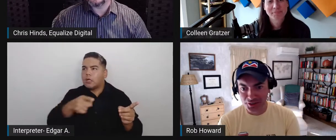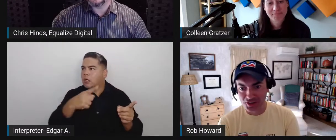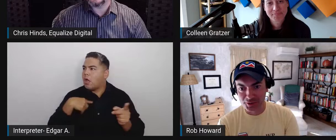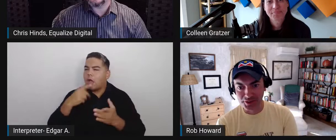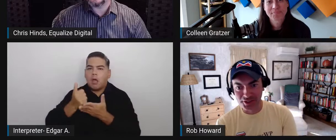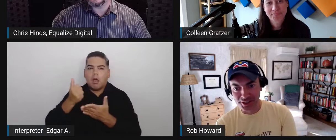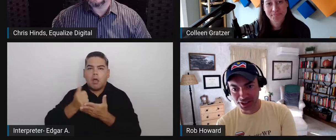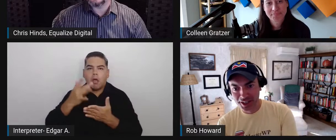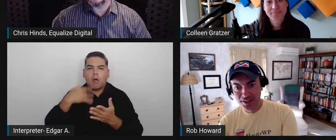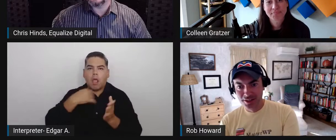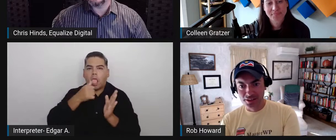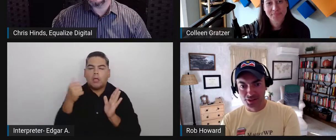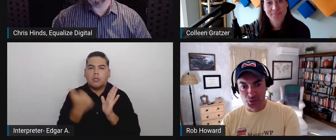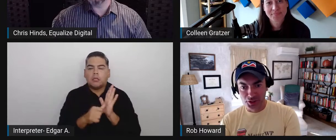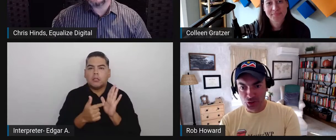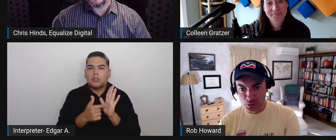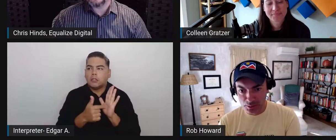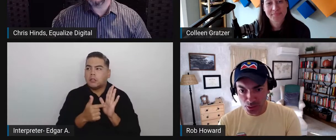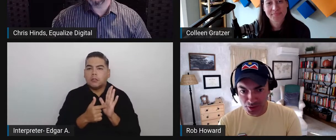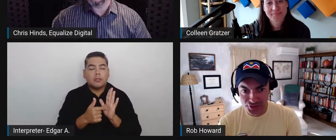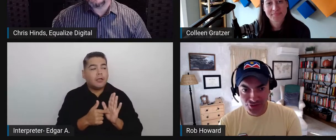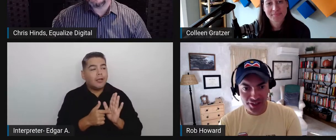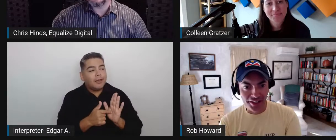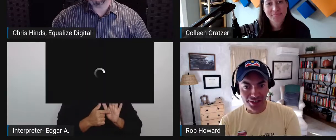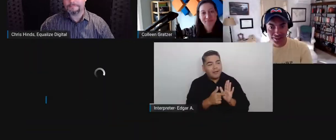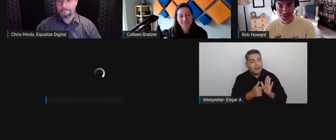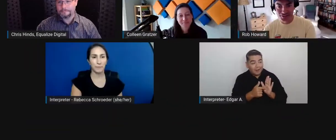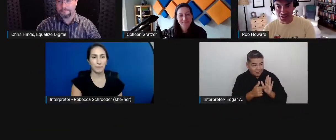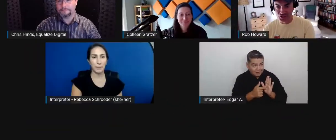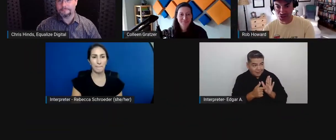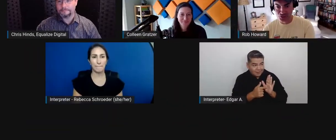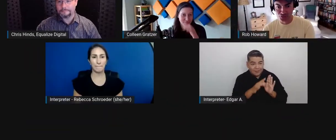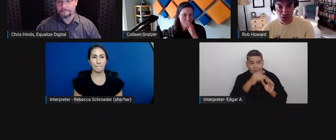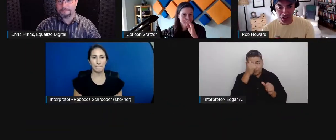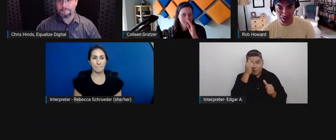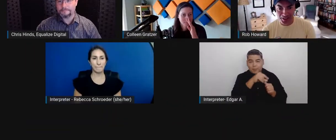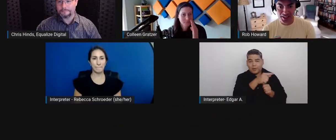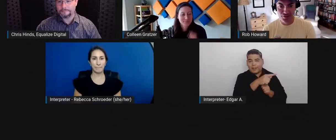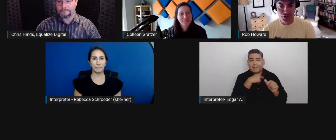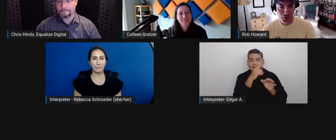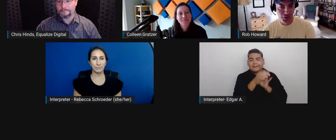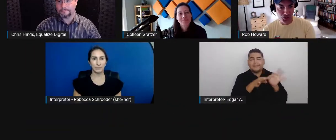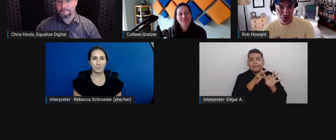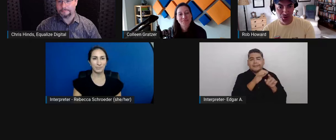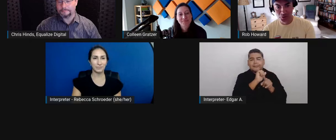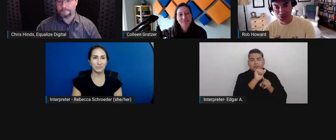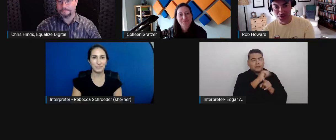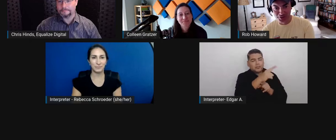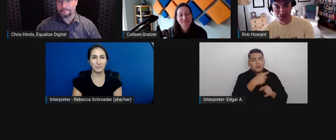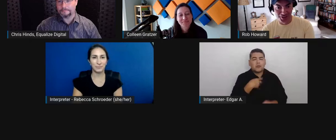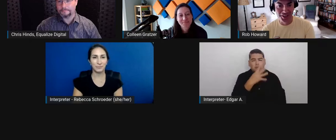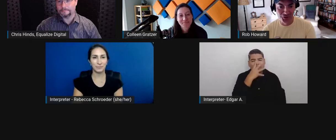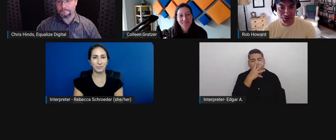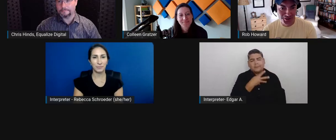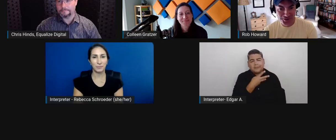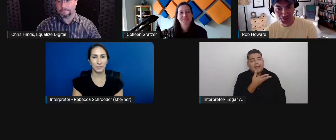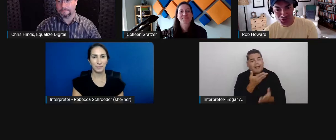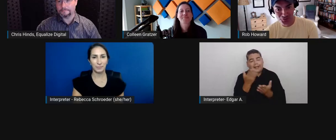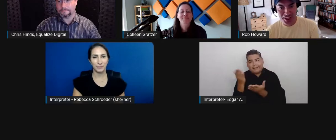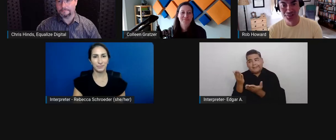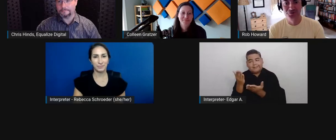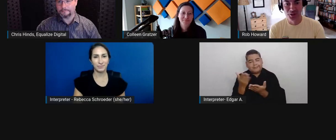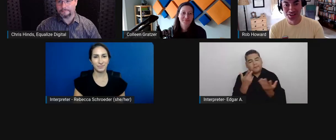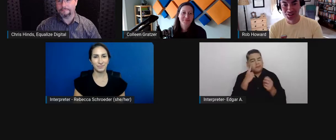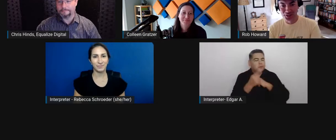letter, 6 months later? It's like, well, do you remember this extensive training that I gave you that you ignored? Well, this is the consequence